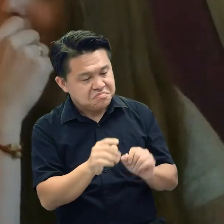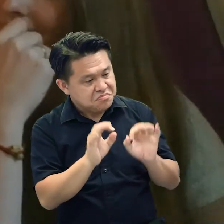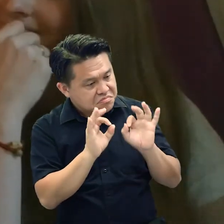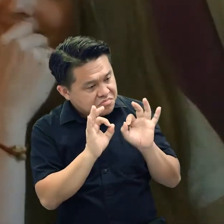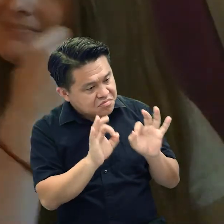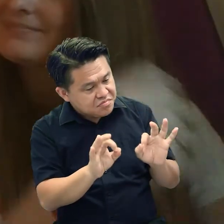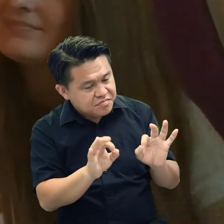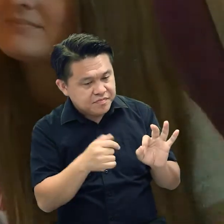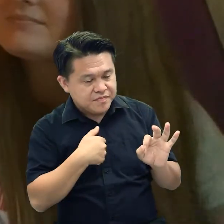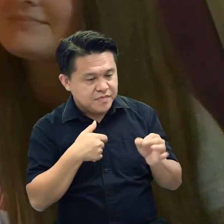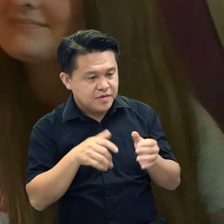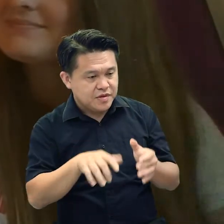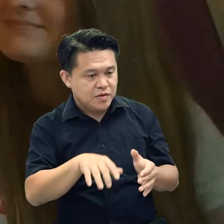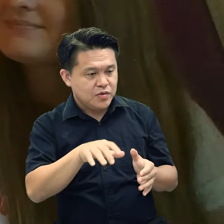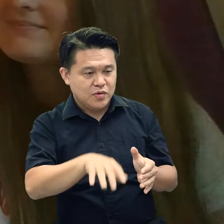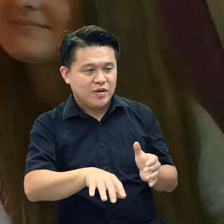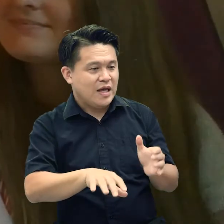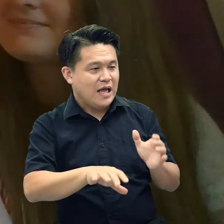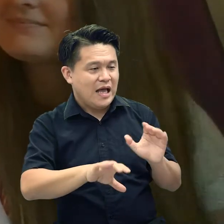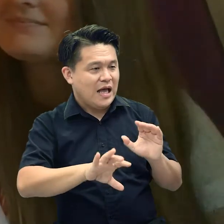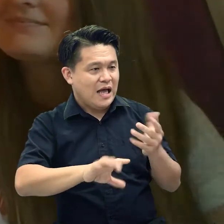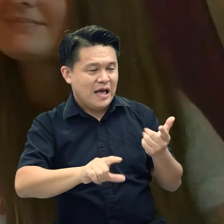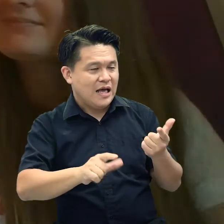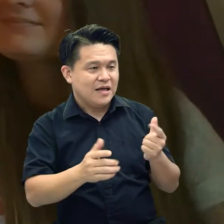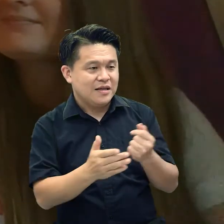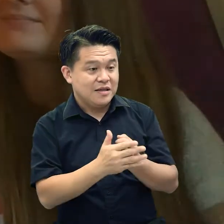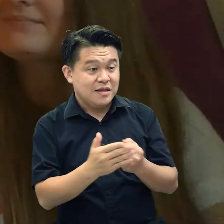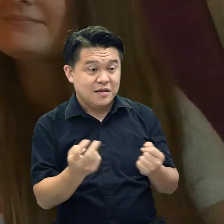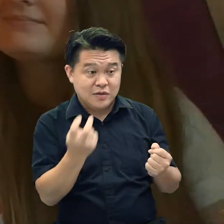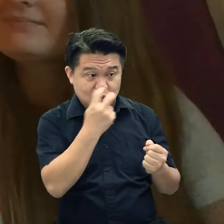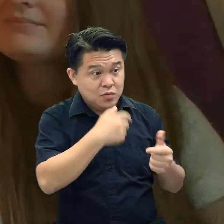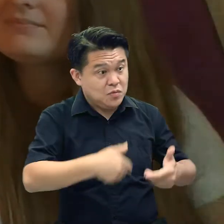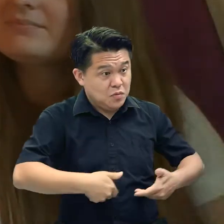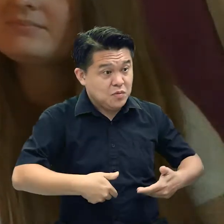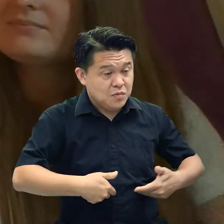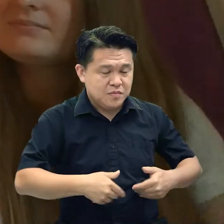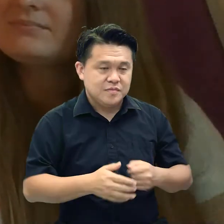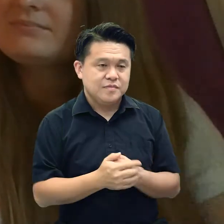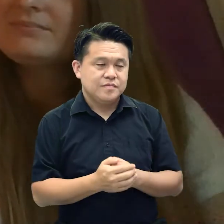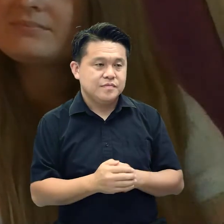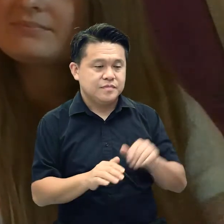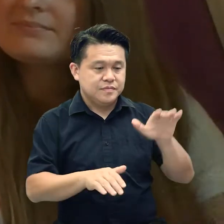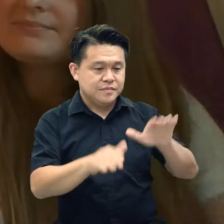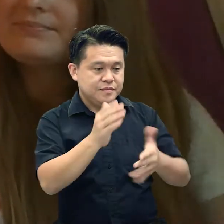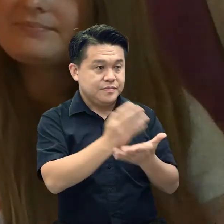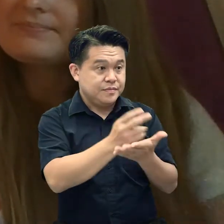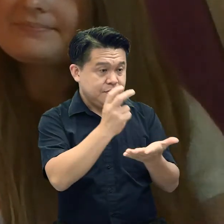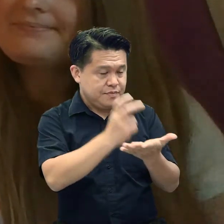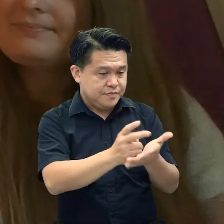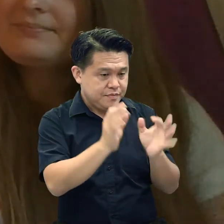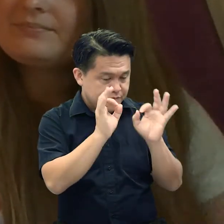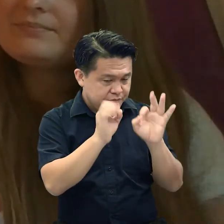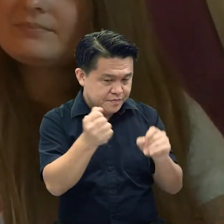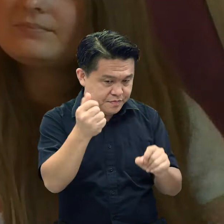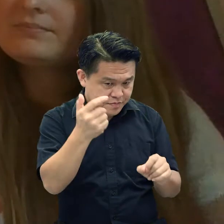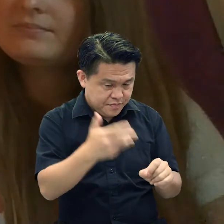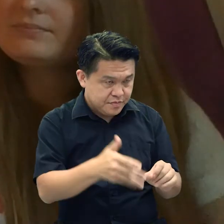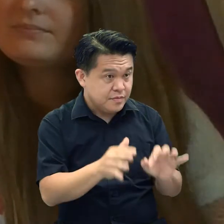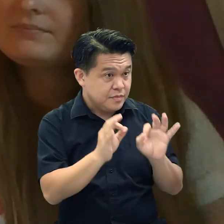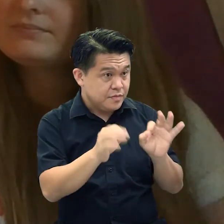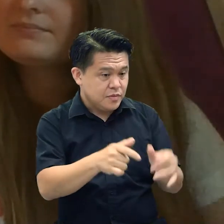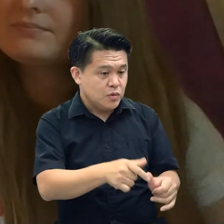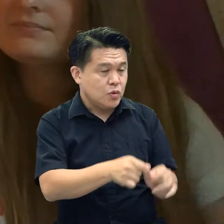it because Sweden is not my birth country, so had to do some research about it. So some